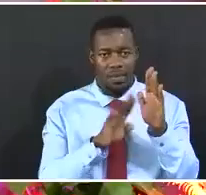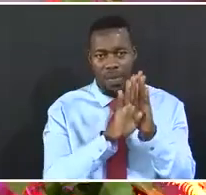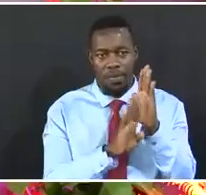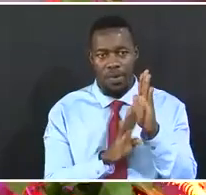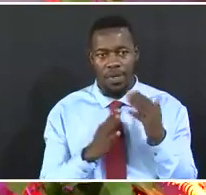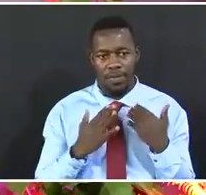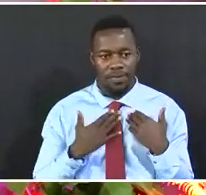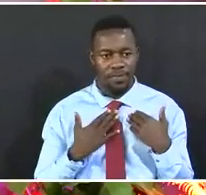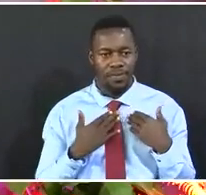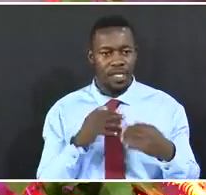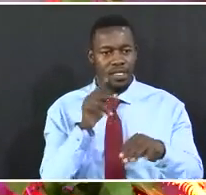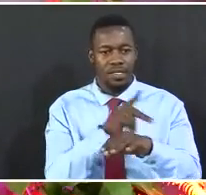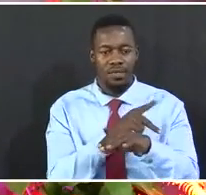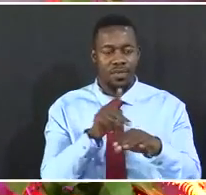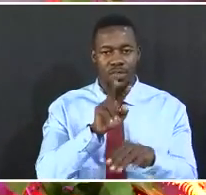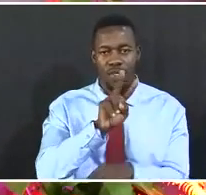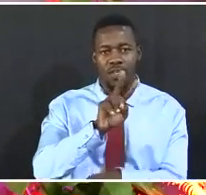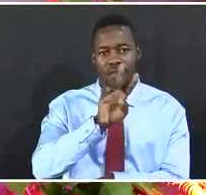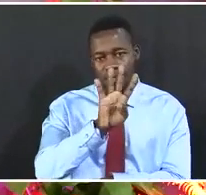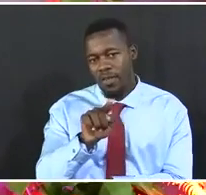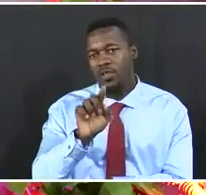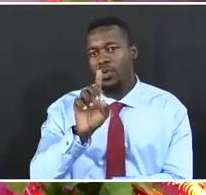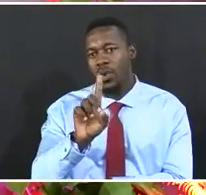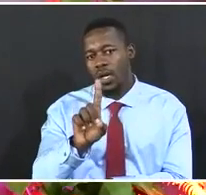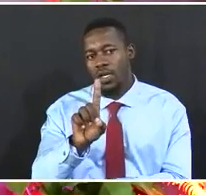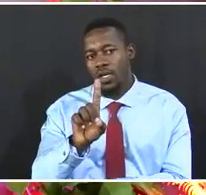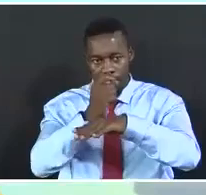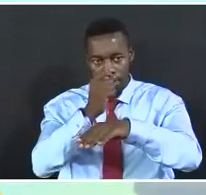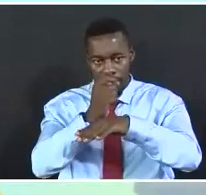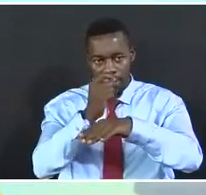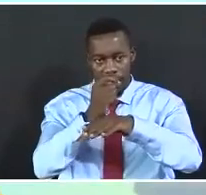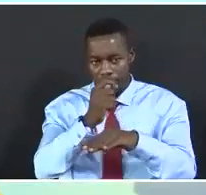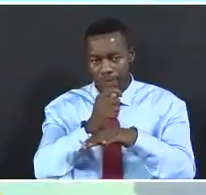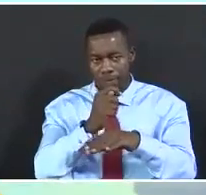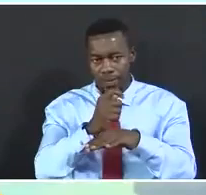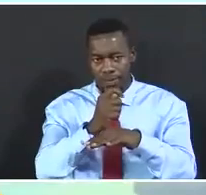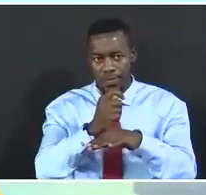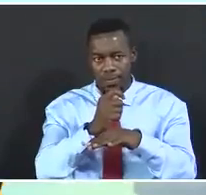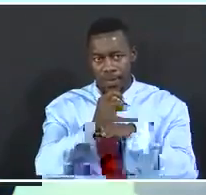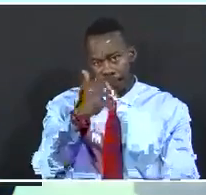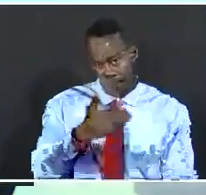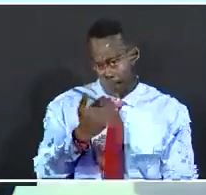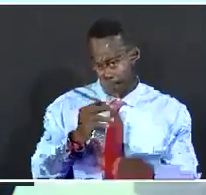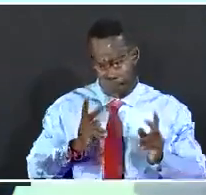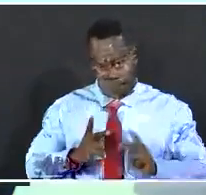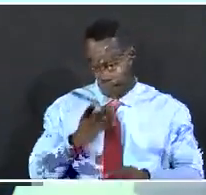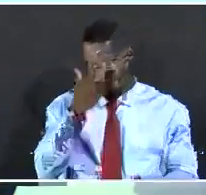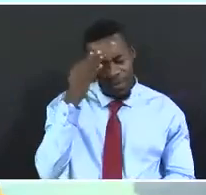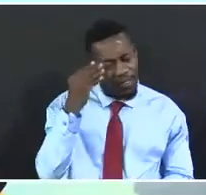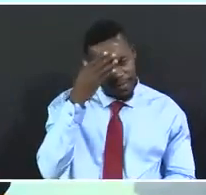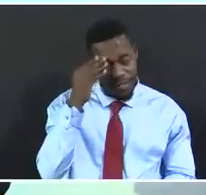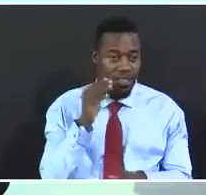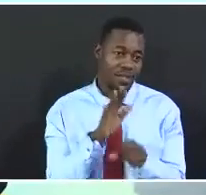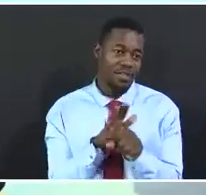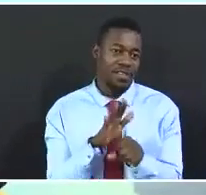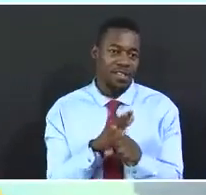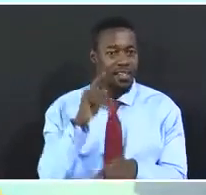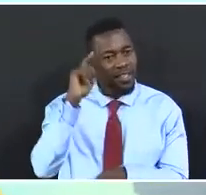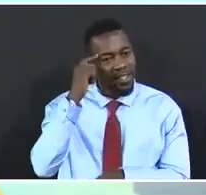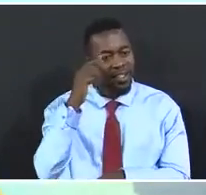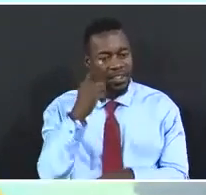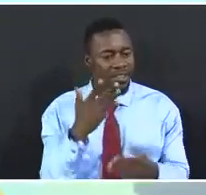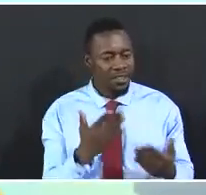It reads, "Is the Lord's and everything in it, the world exactly you." But at the same time, we